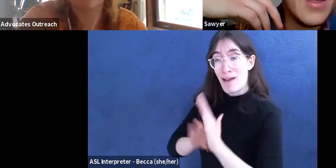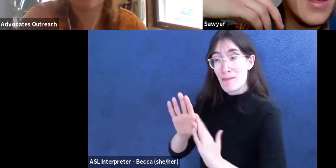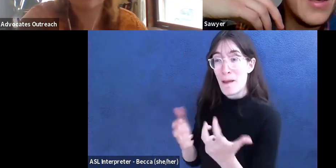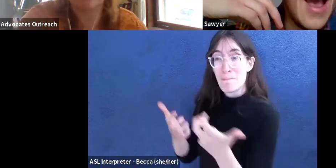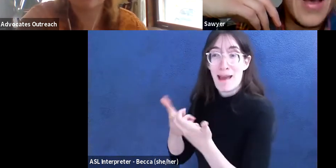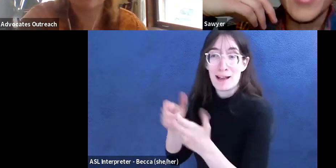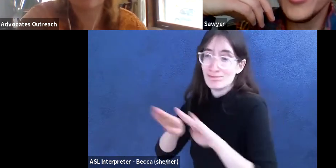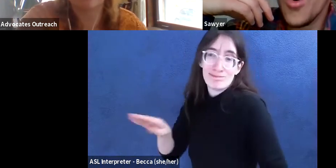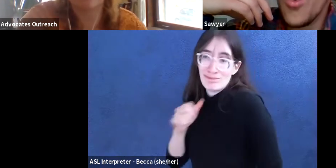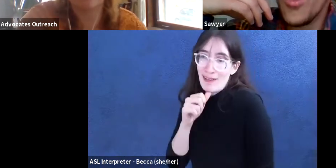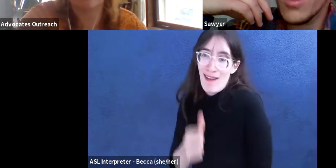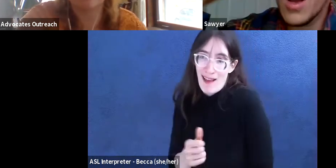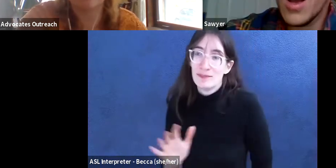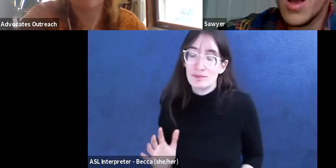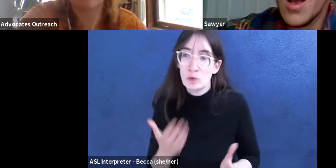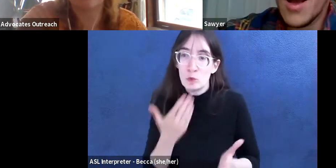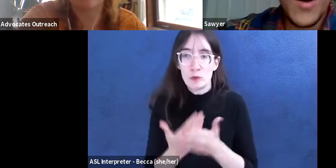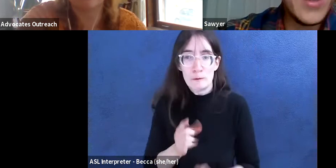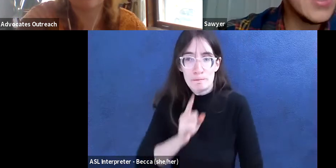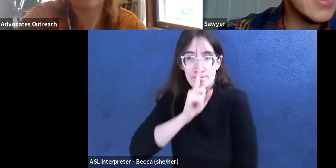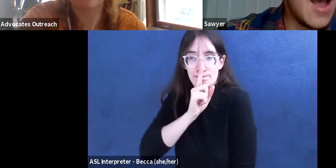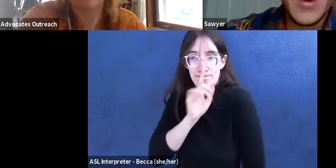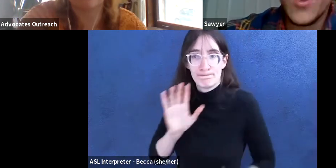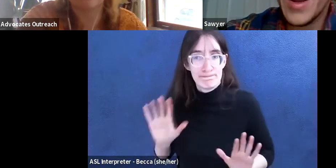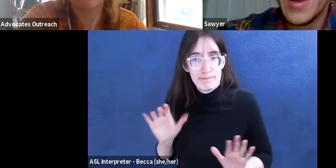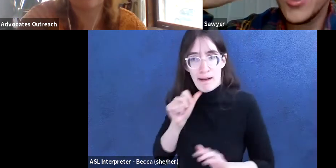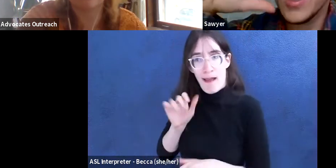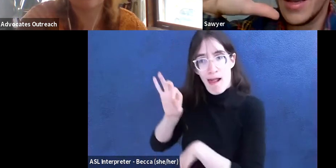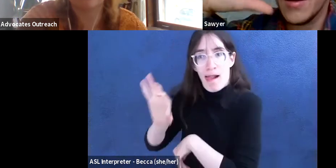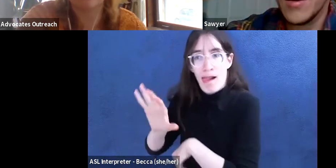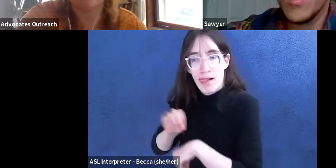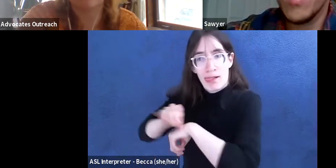there's all kinds of things that adults sometimes do